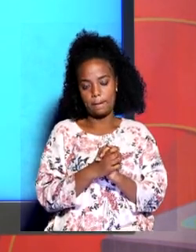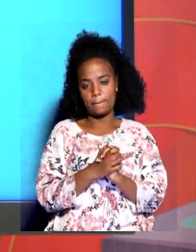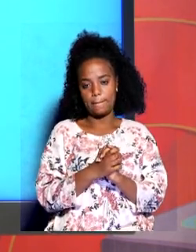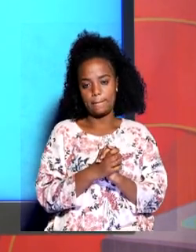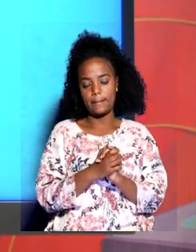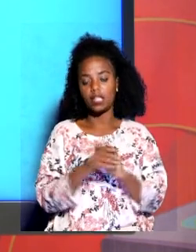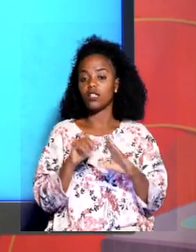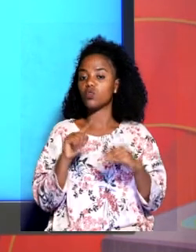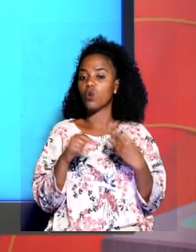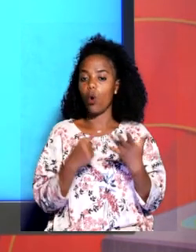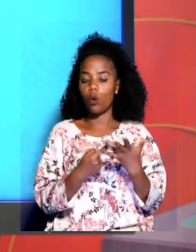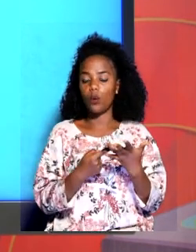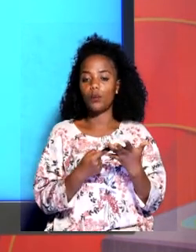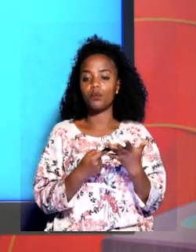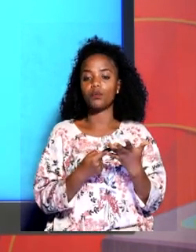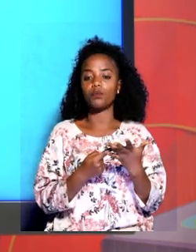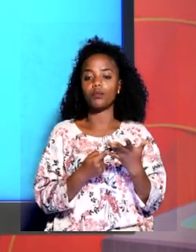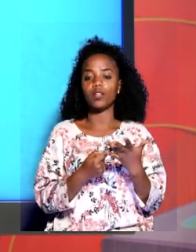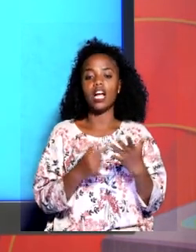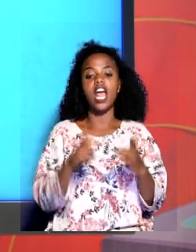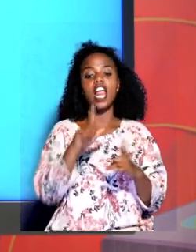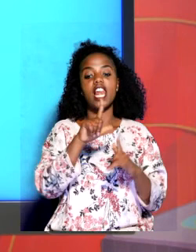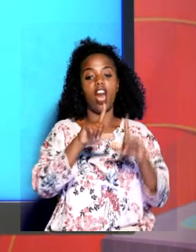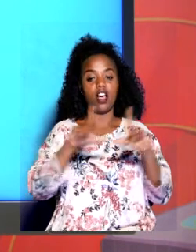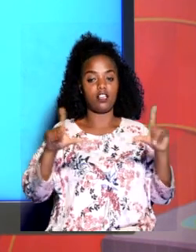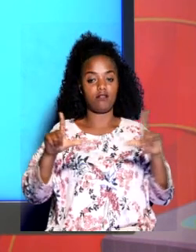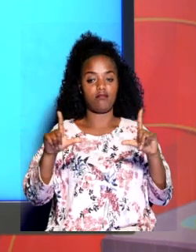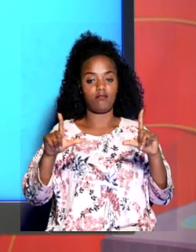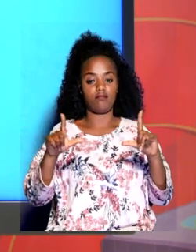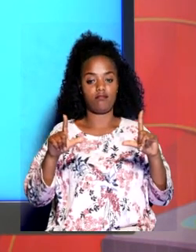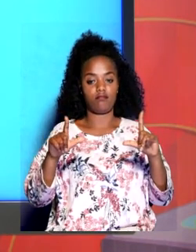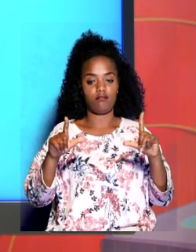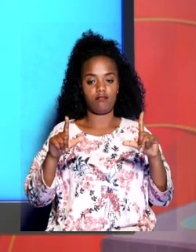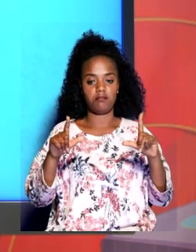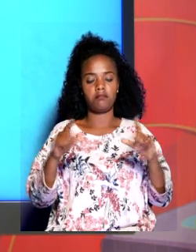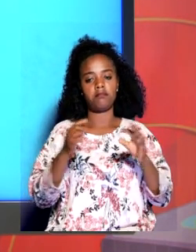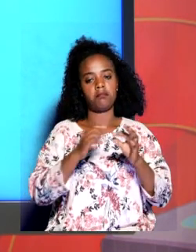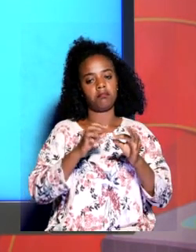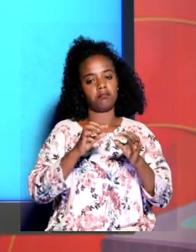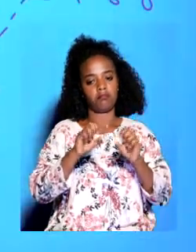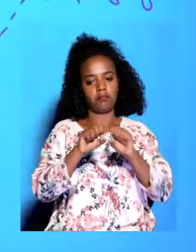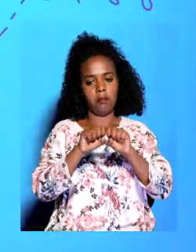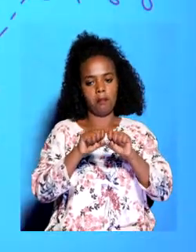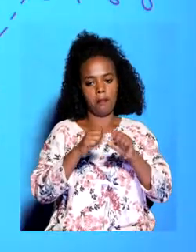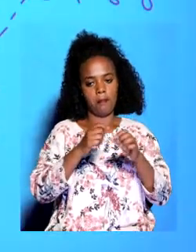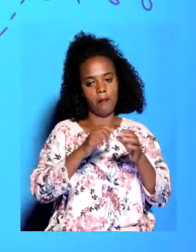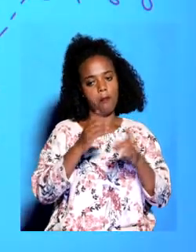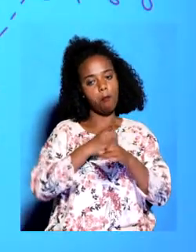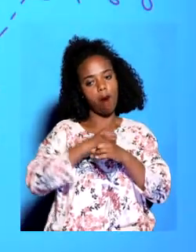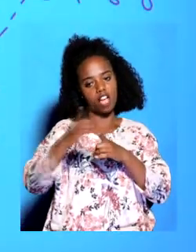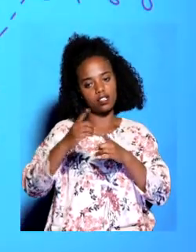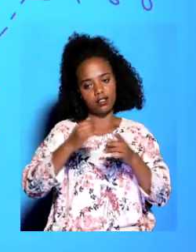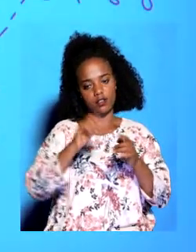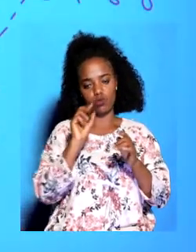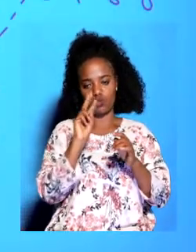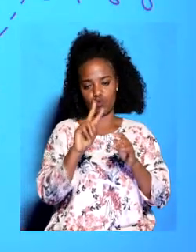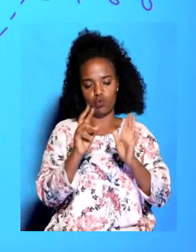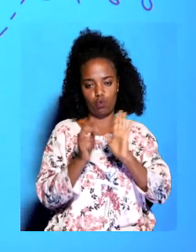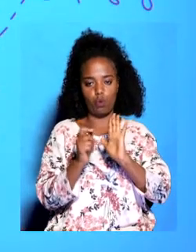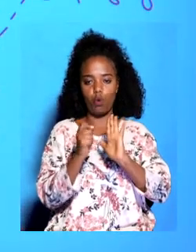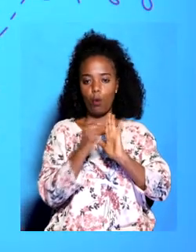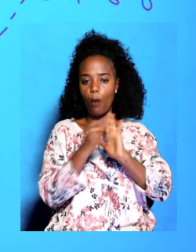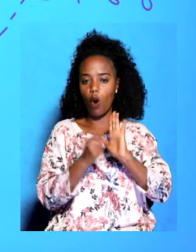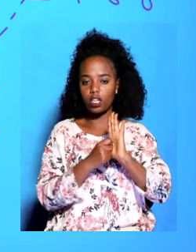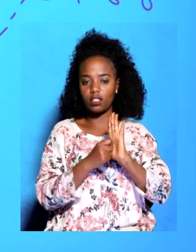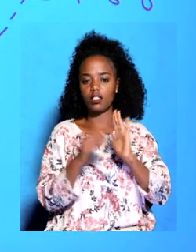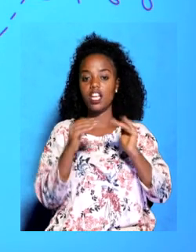So our line passes through these two points. And the